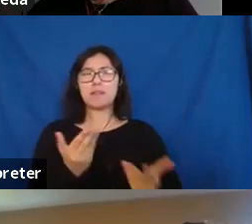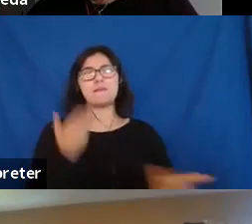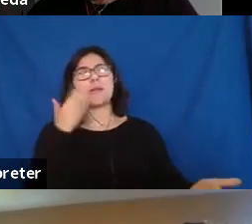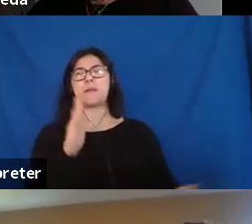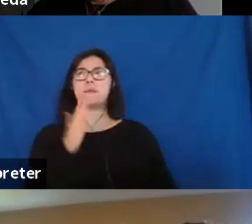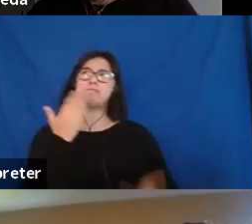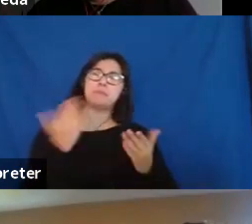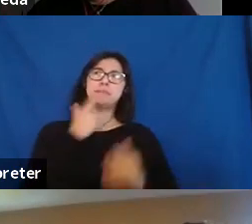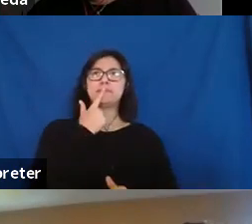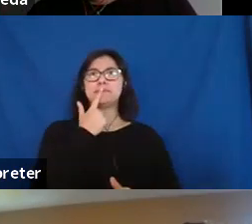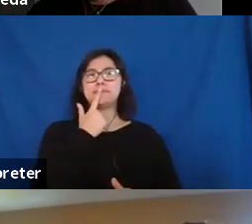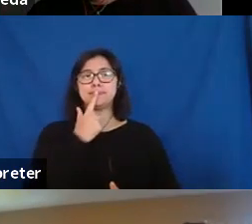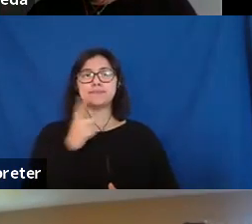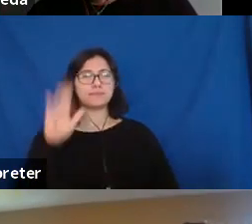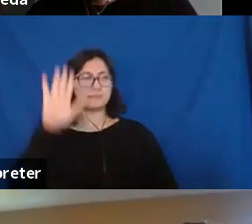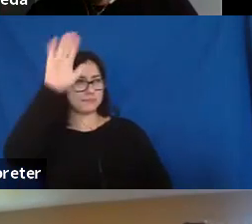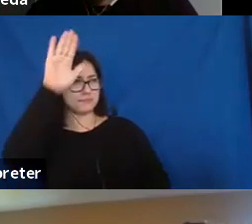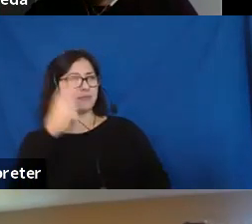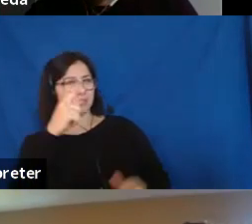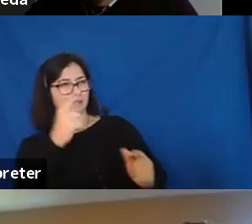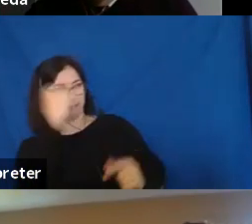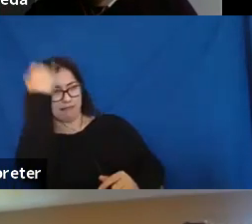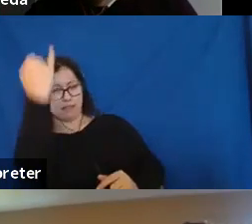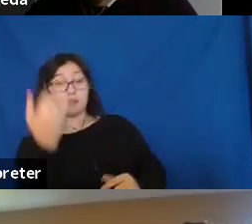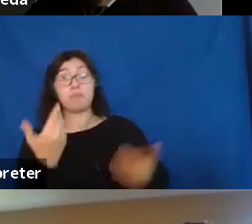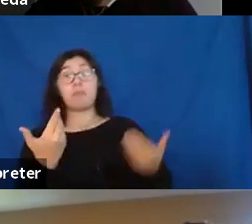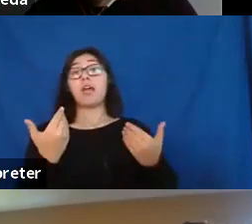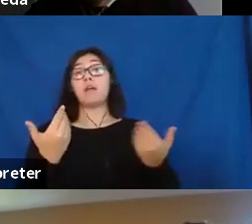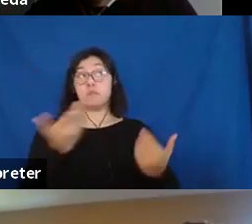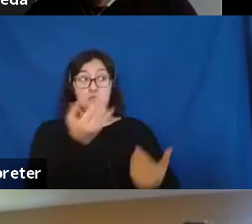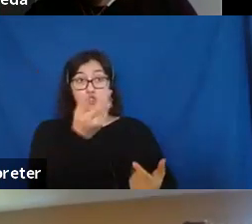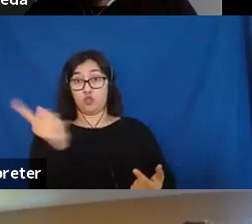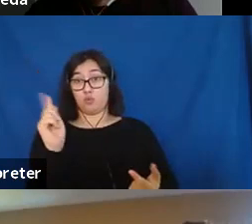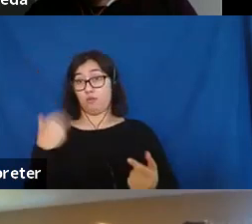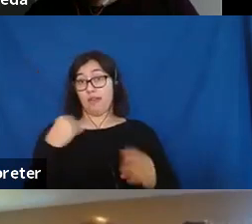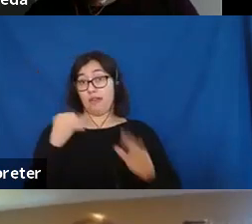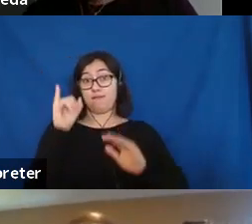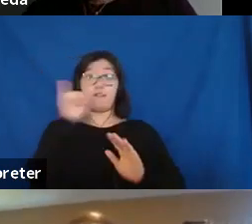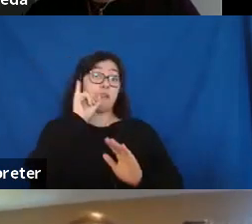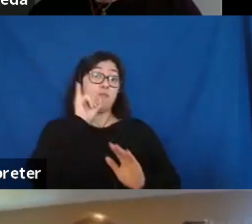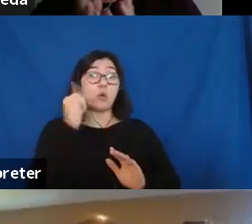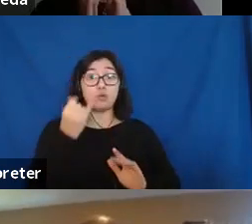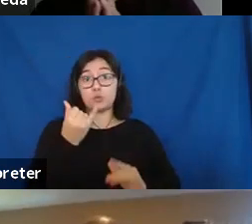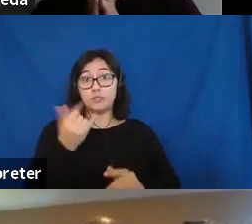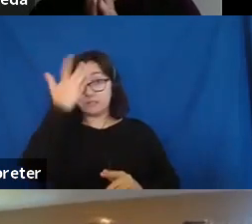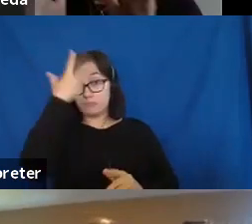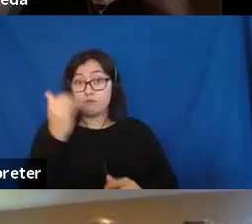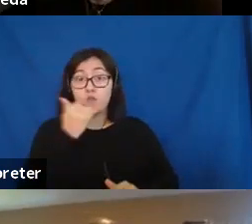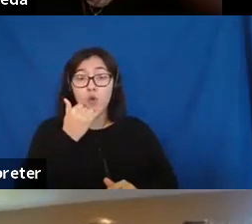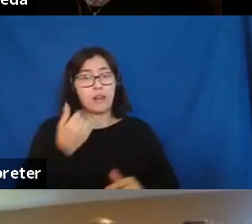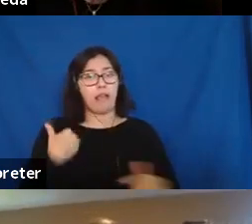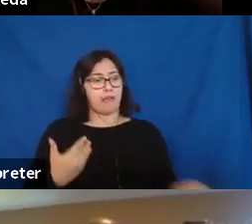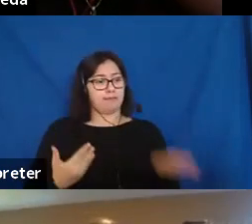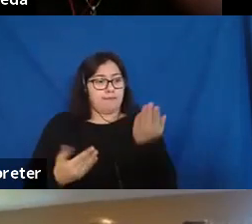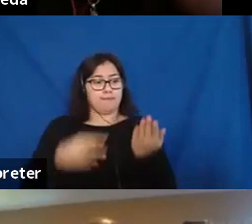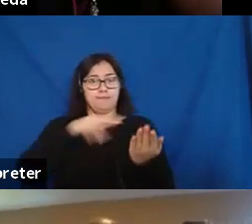quick workaround. I don't know if other people with our smartphones, I've been pulling up the slides on my phone so that at least, again, just it